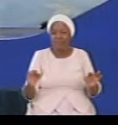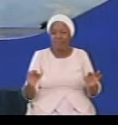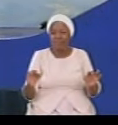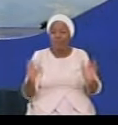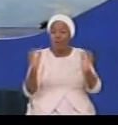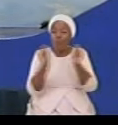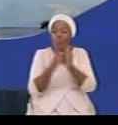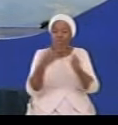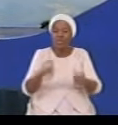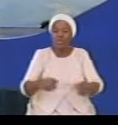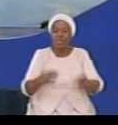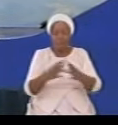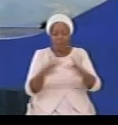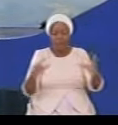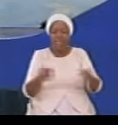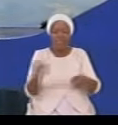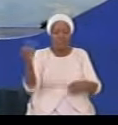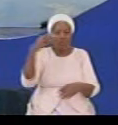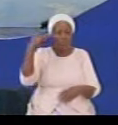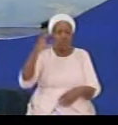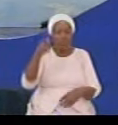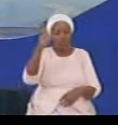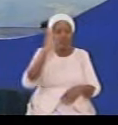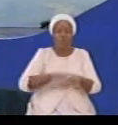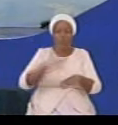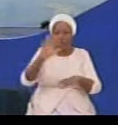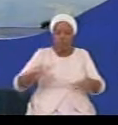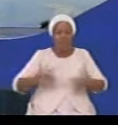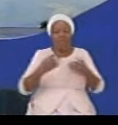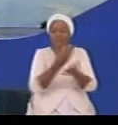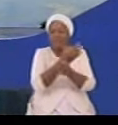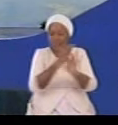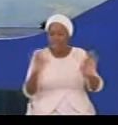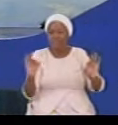With the boundless grace of God in your life, free.